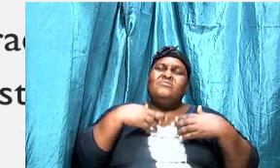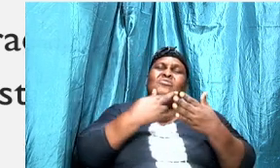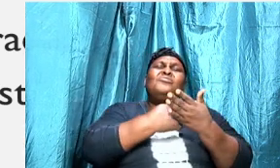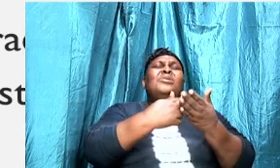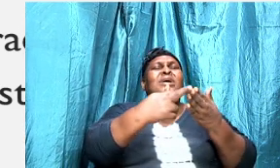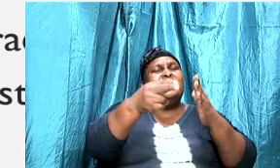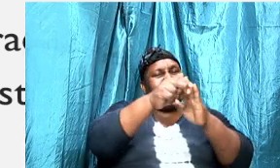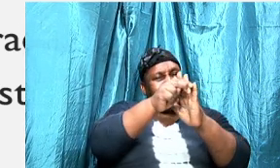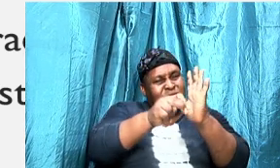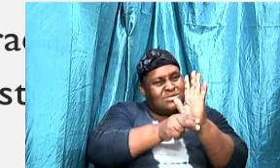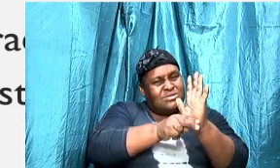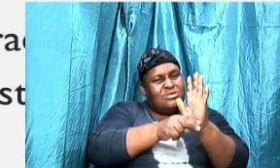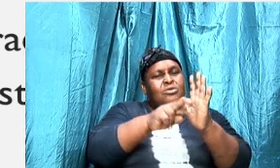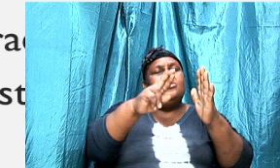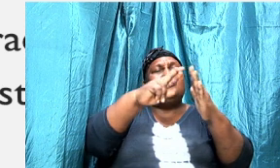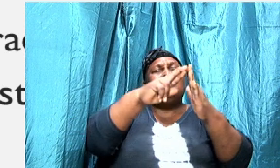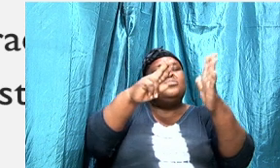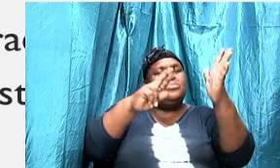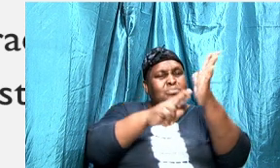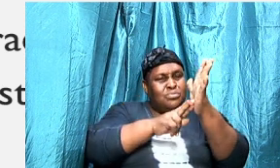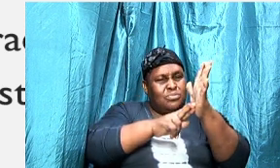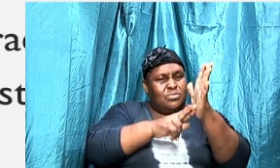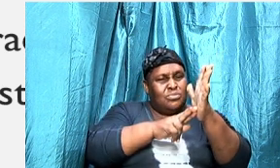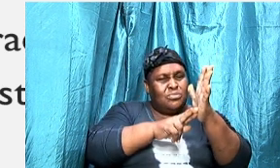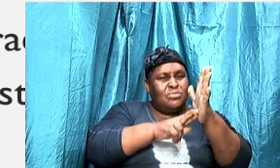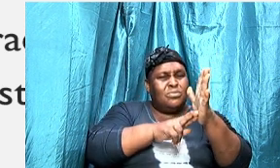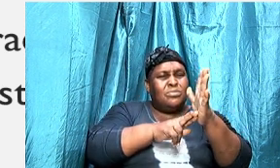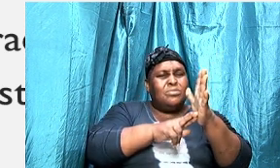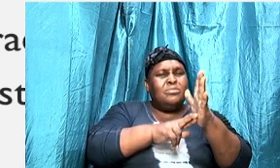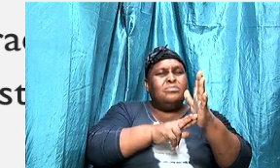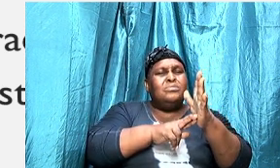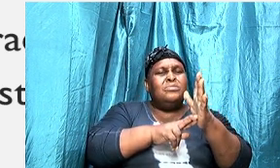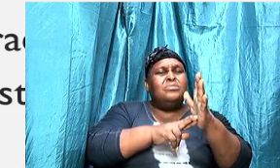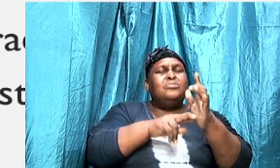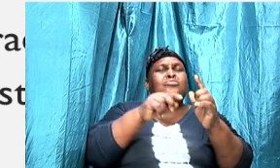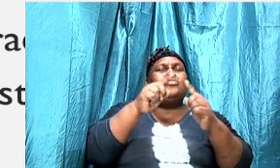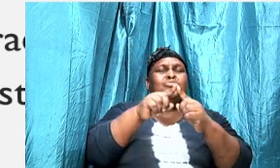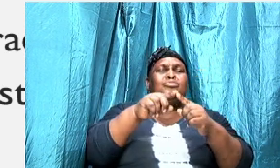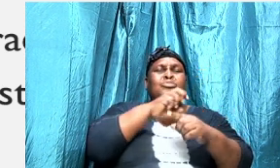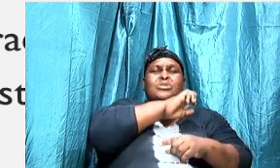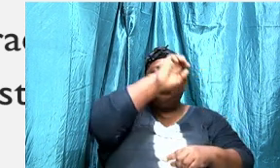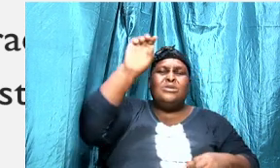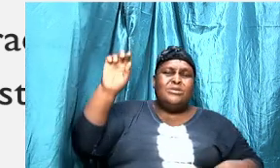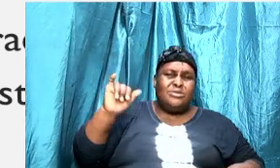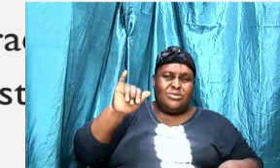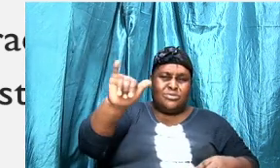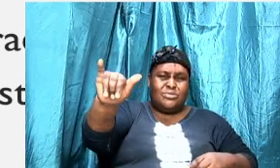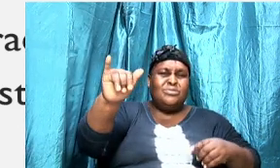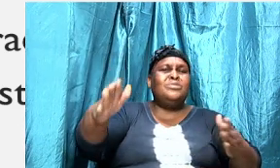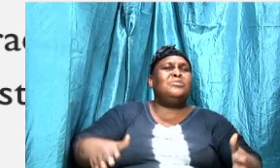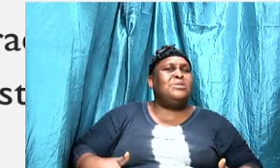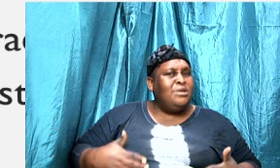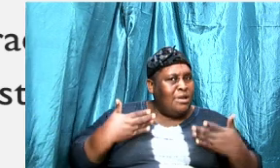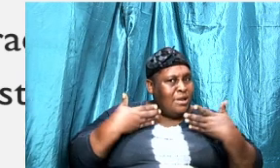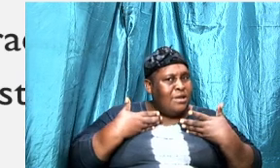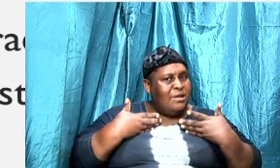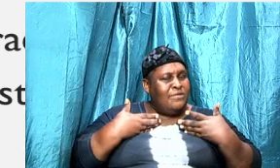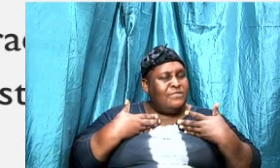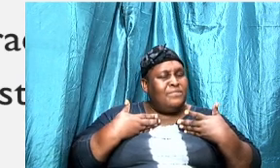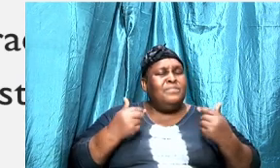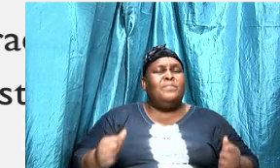righteousness reign unto eternal life. Amen. So this is the